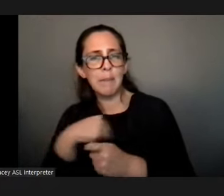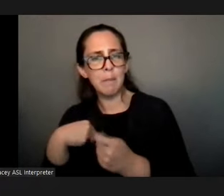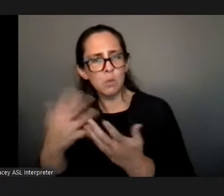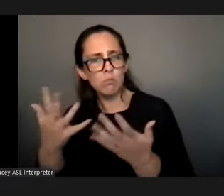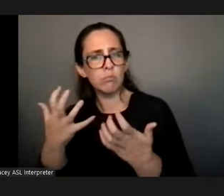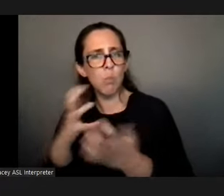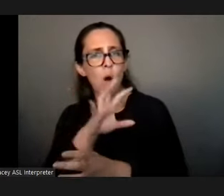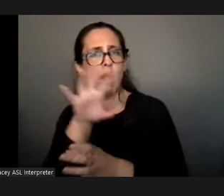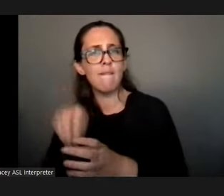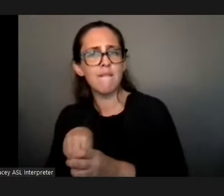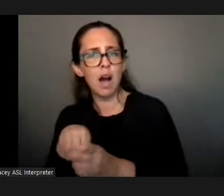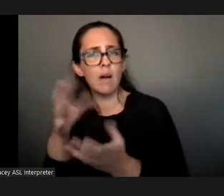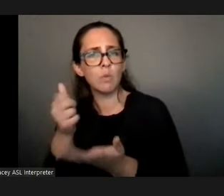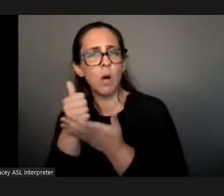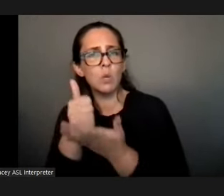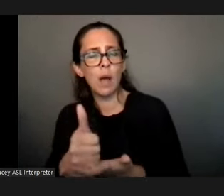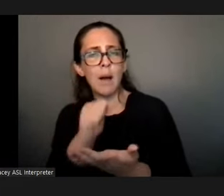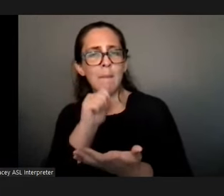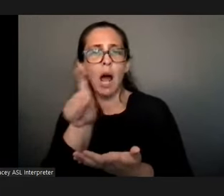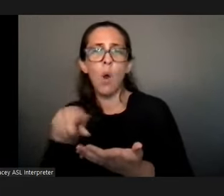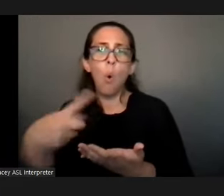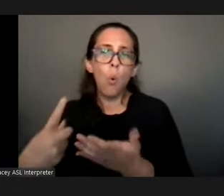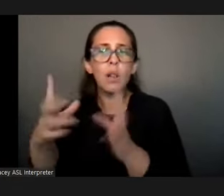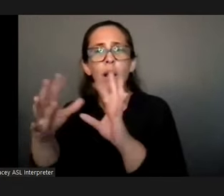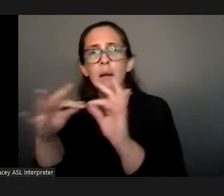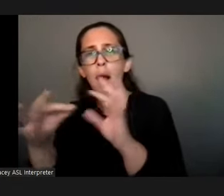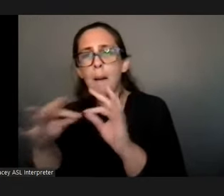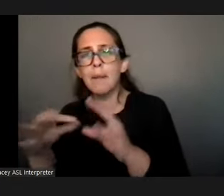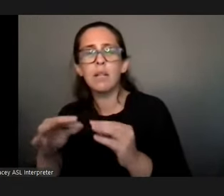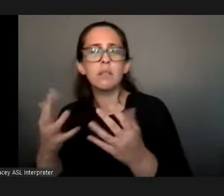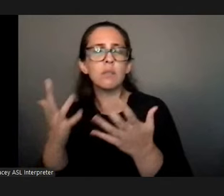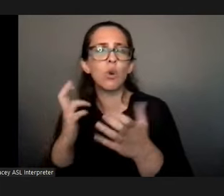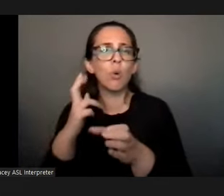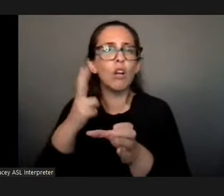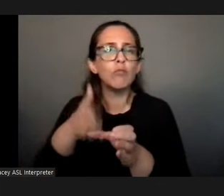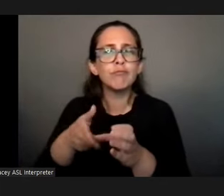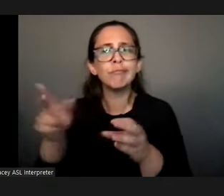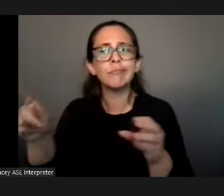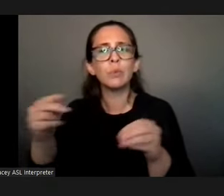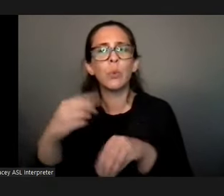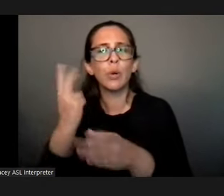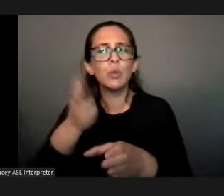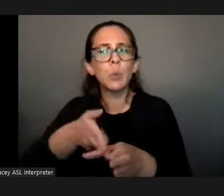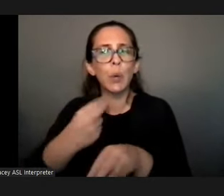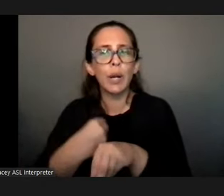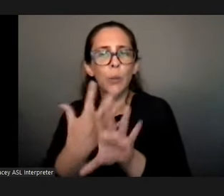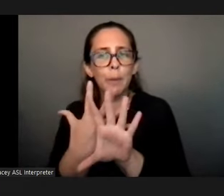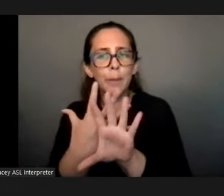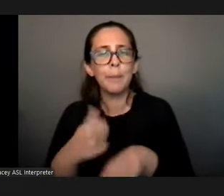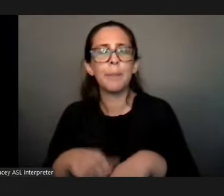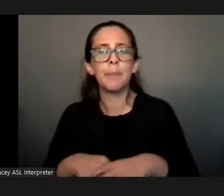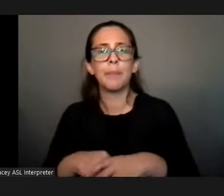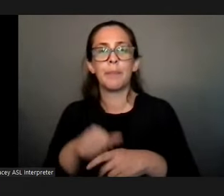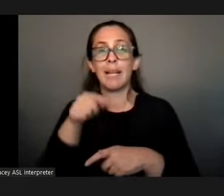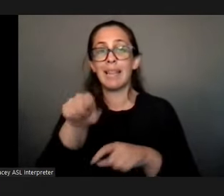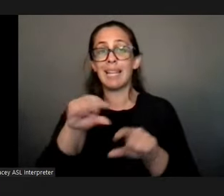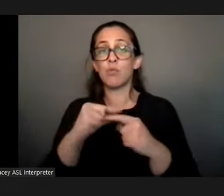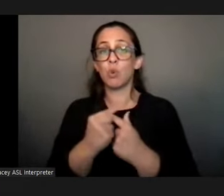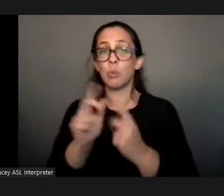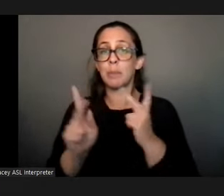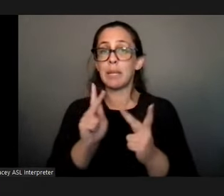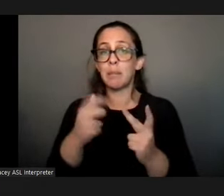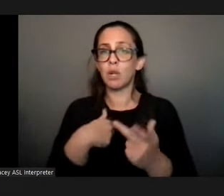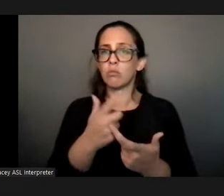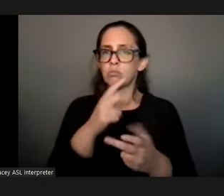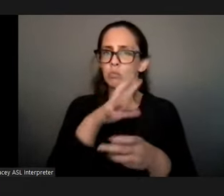to participate beyond submitting comments or participating in the webinars. This group will be comprised of interested members